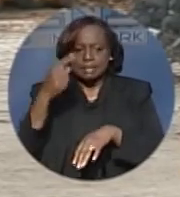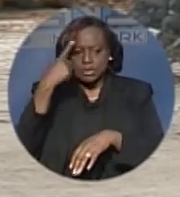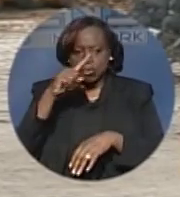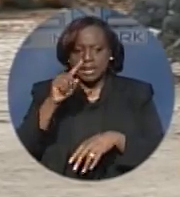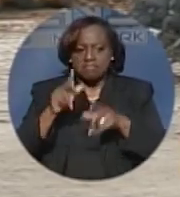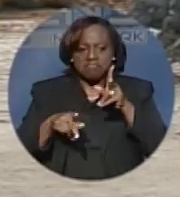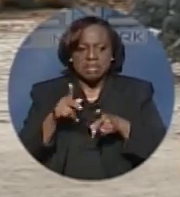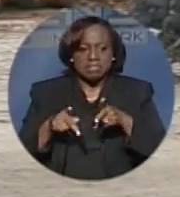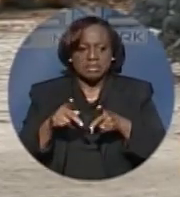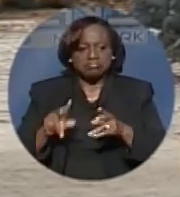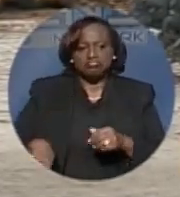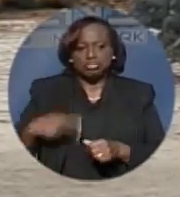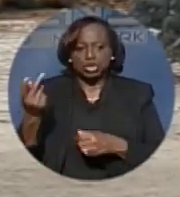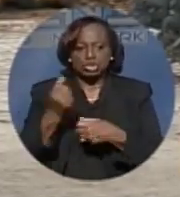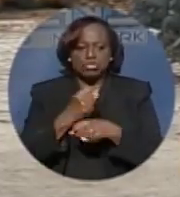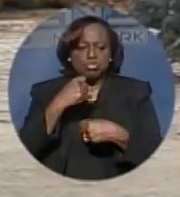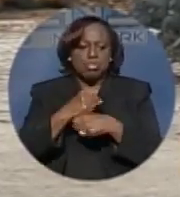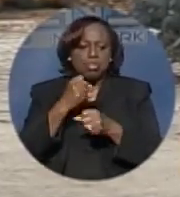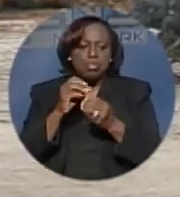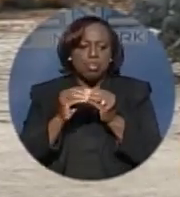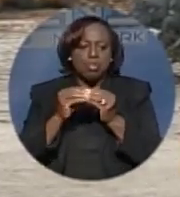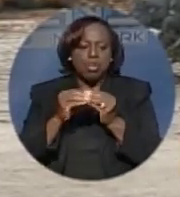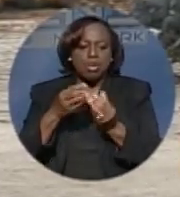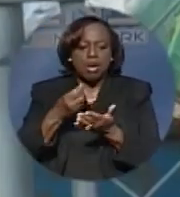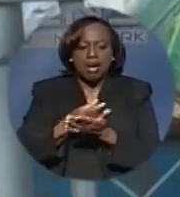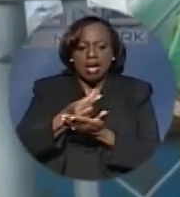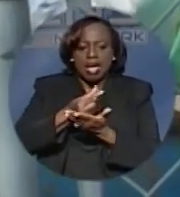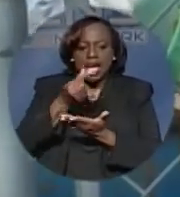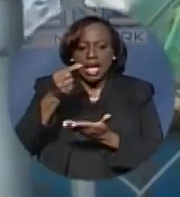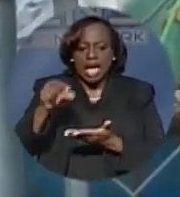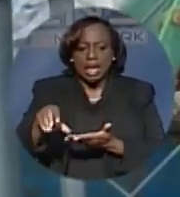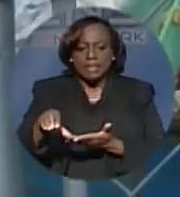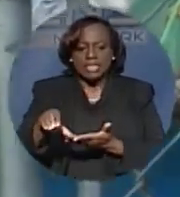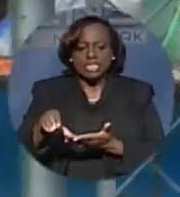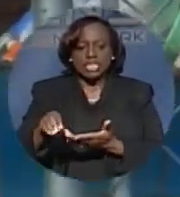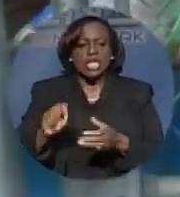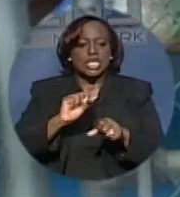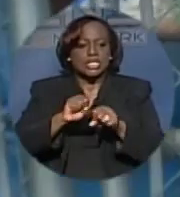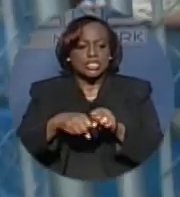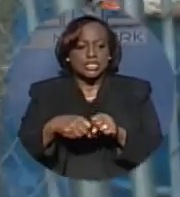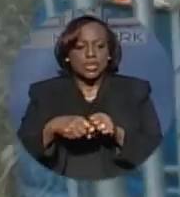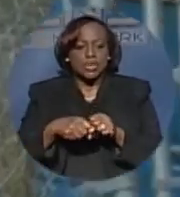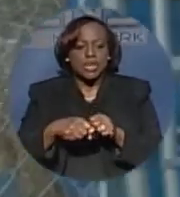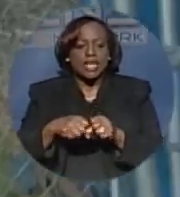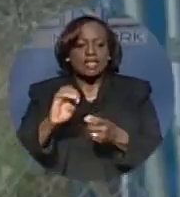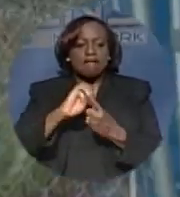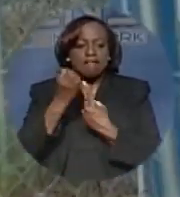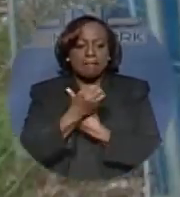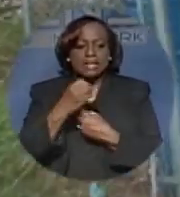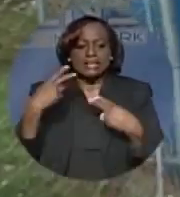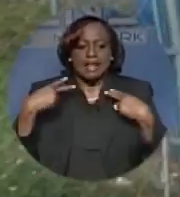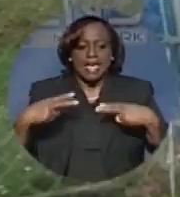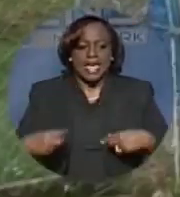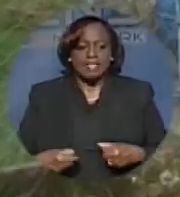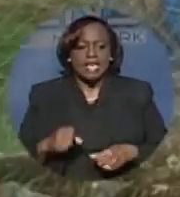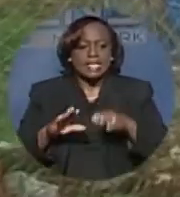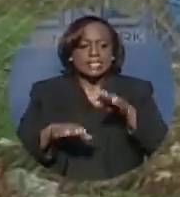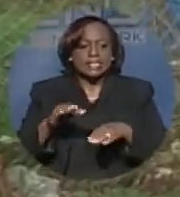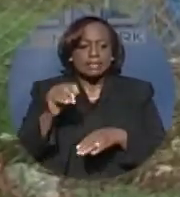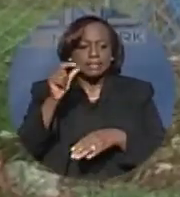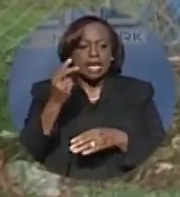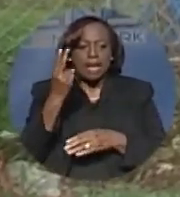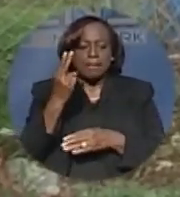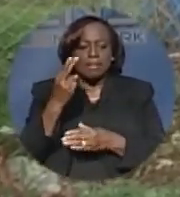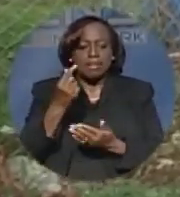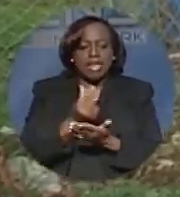garbage. However, the Department of Environmental Health Services has stepped up collection efforts to keep on top of this trend. Assistant Director